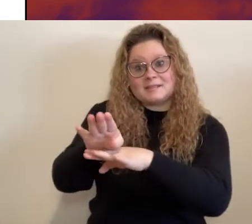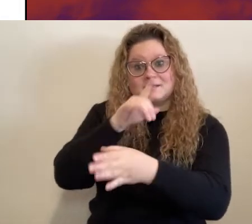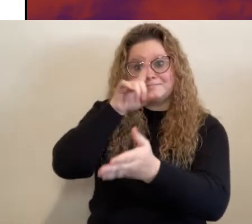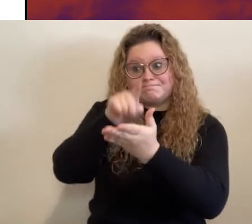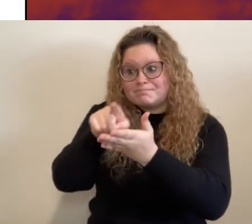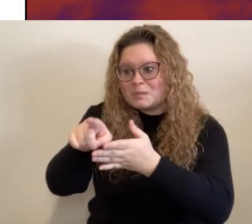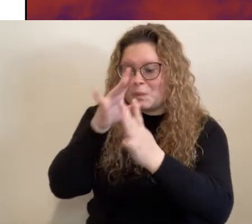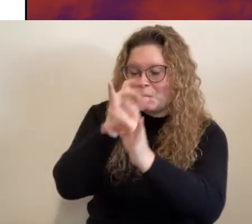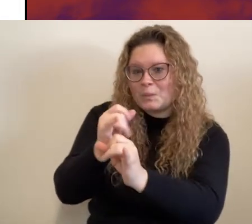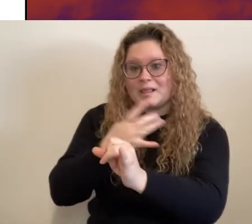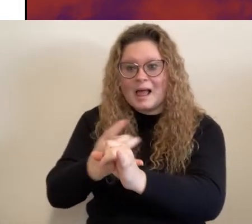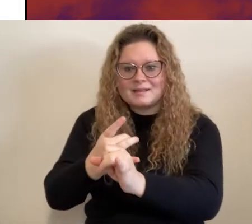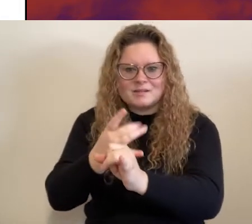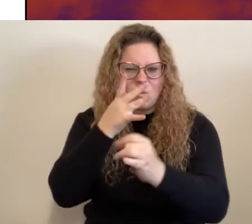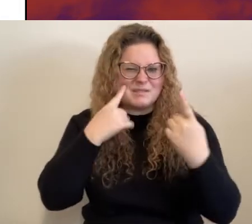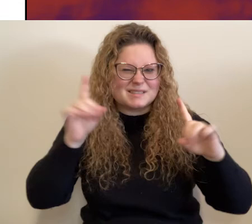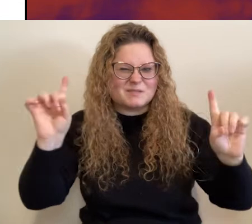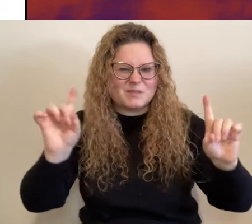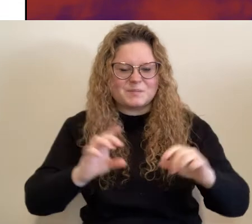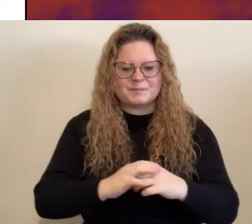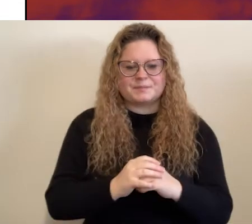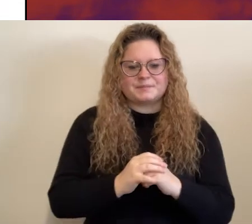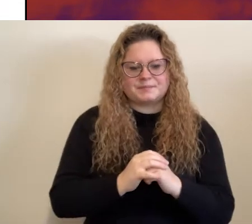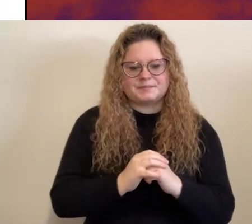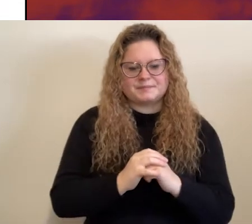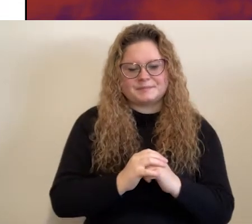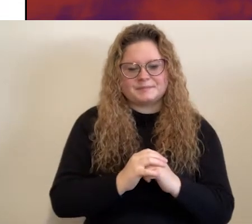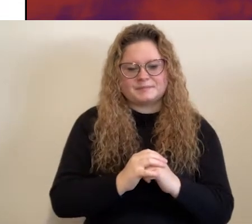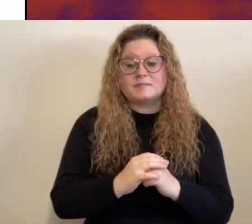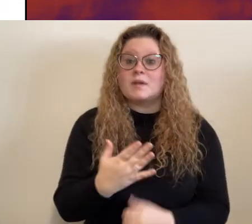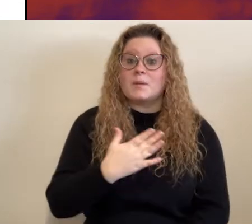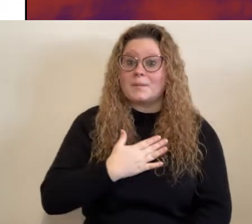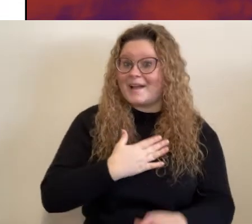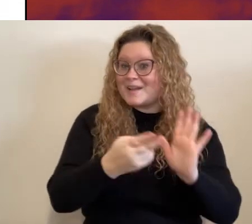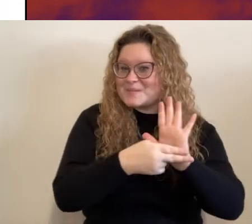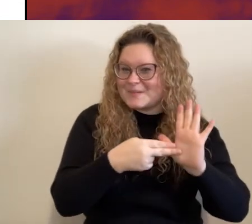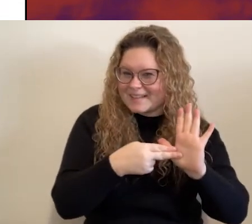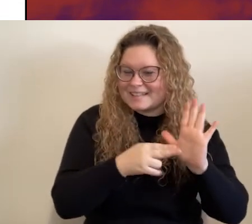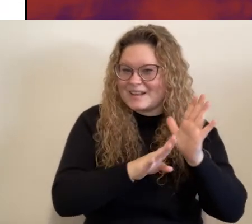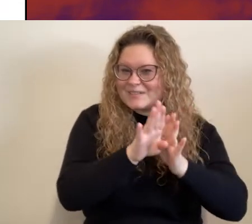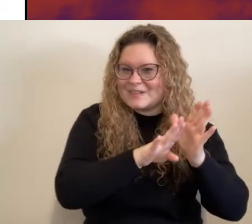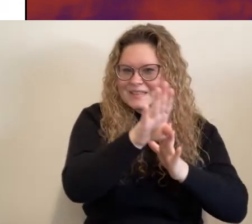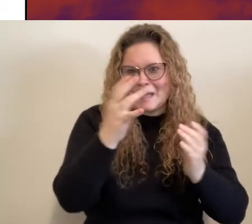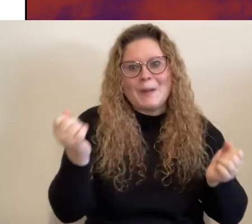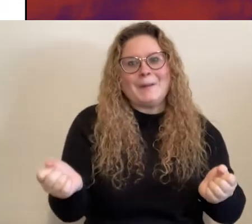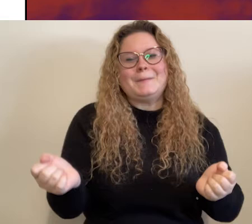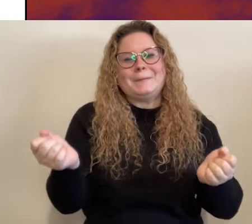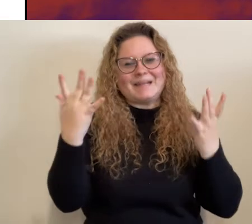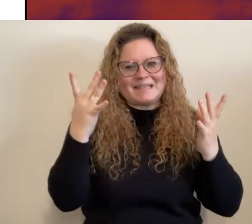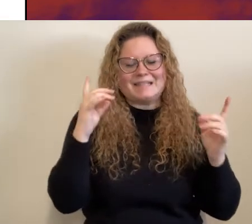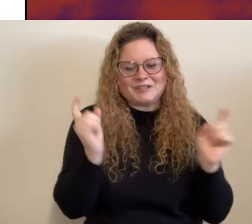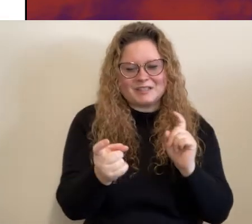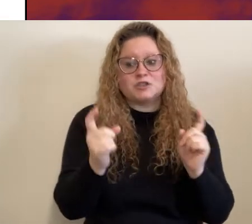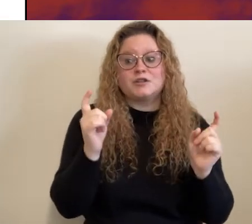So, the evolution of my brand has gone through many different changes,